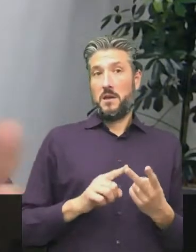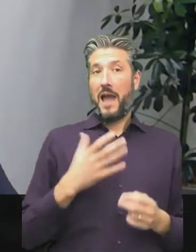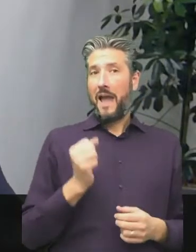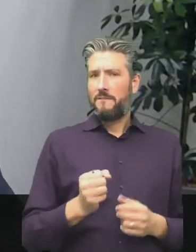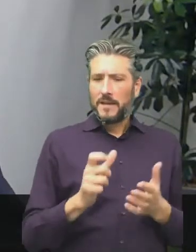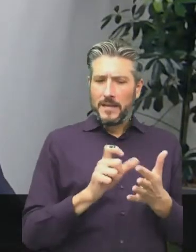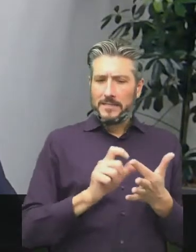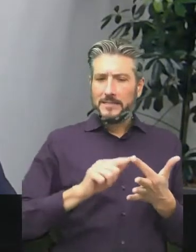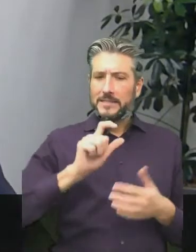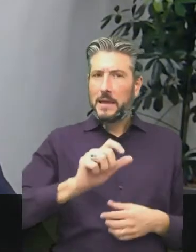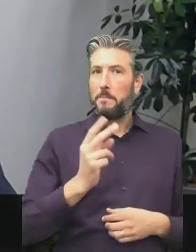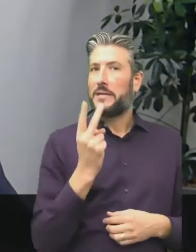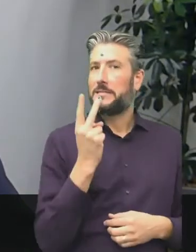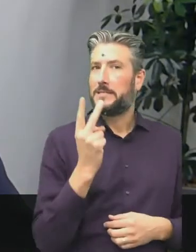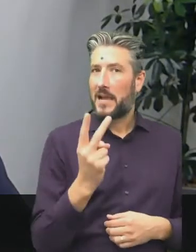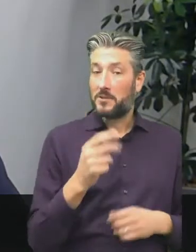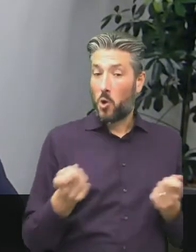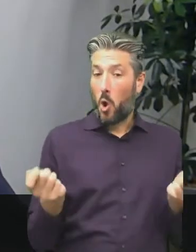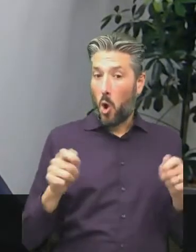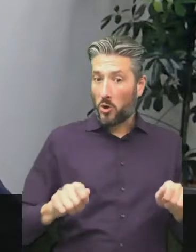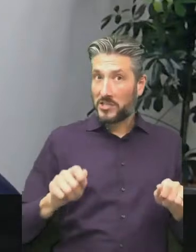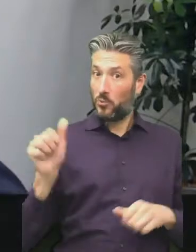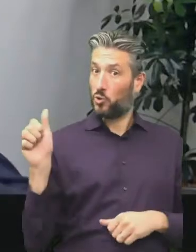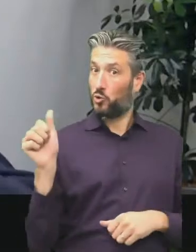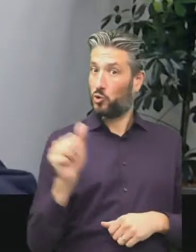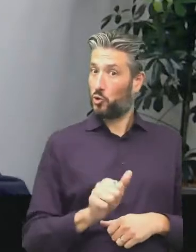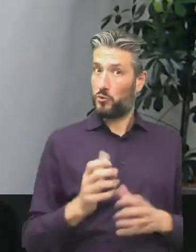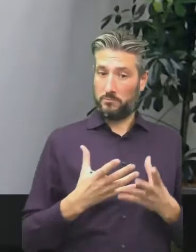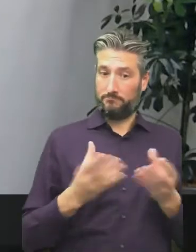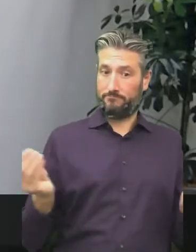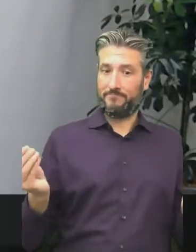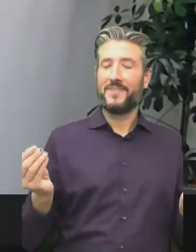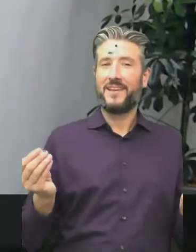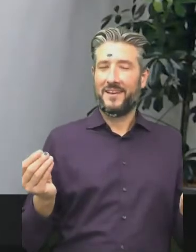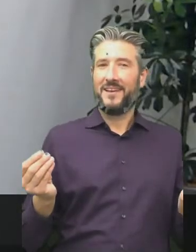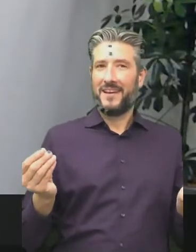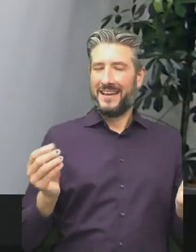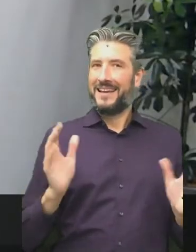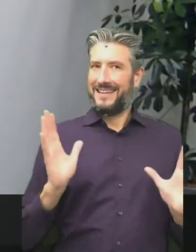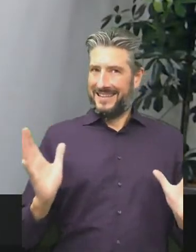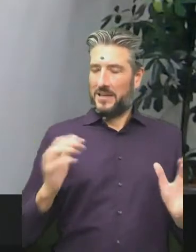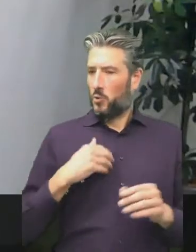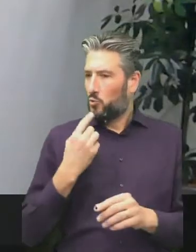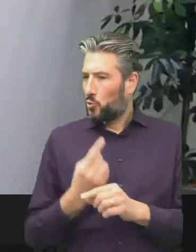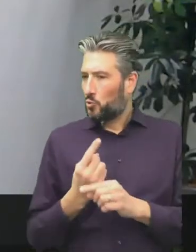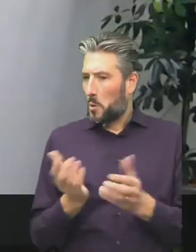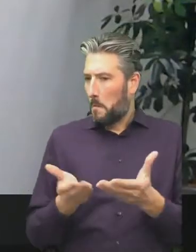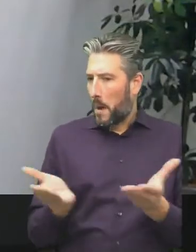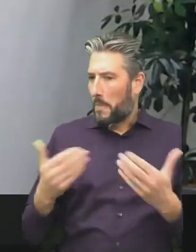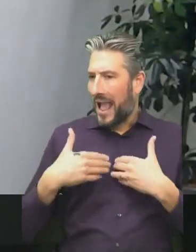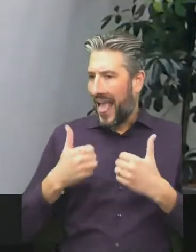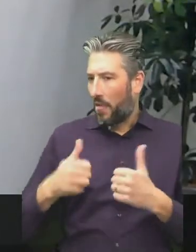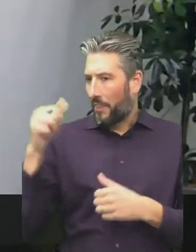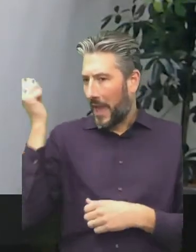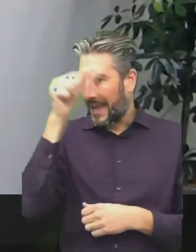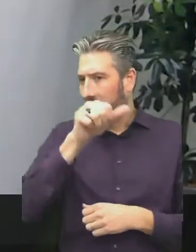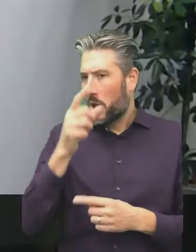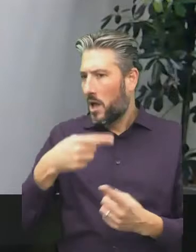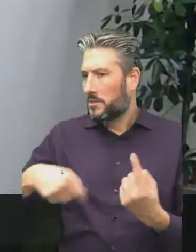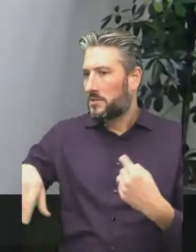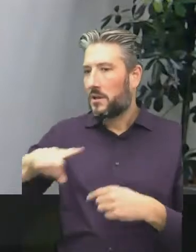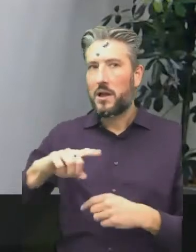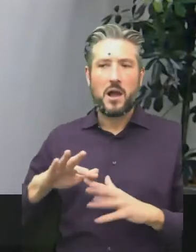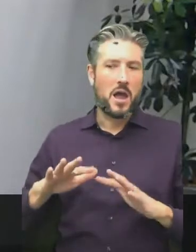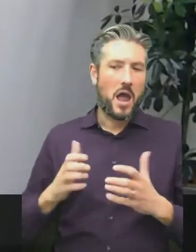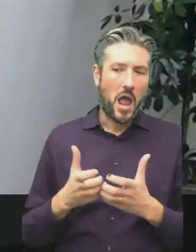in a meeting today with public health experts to work out what the criteria will be to decide which tier